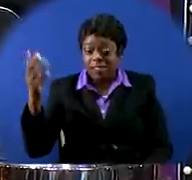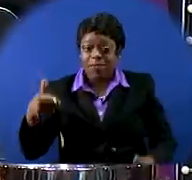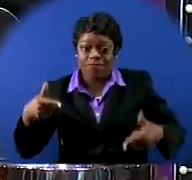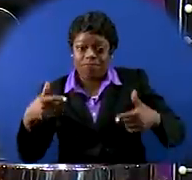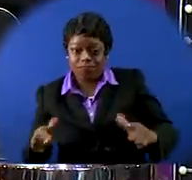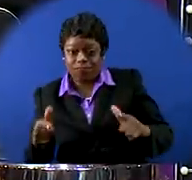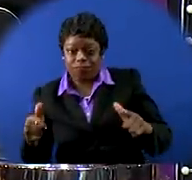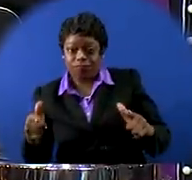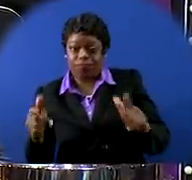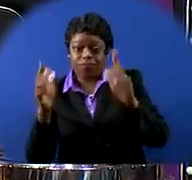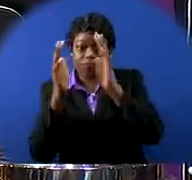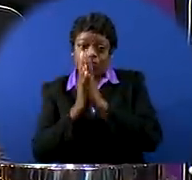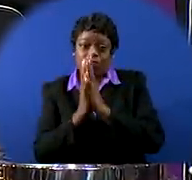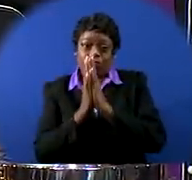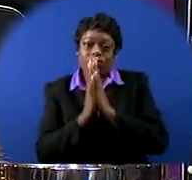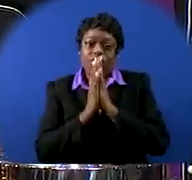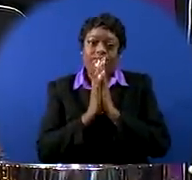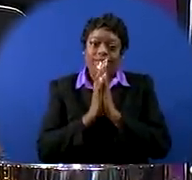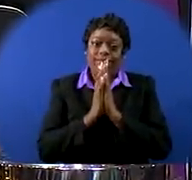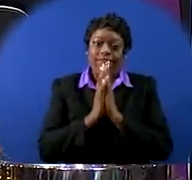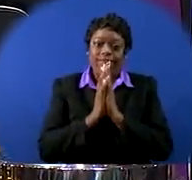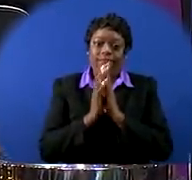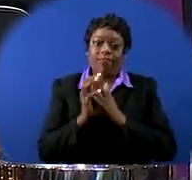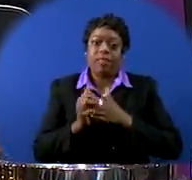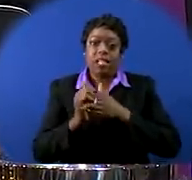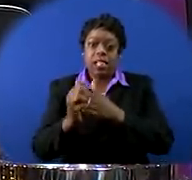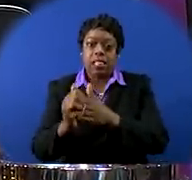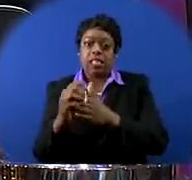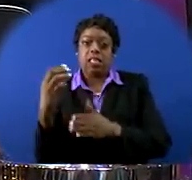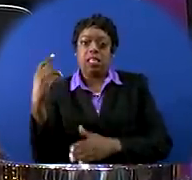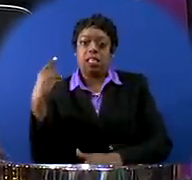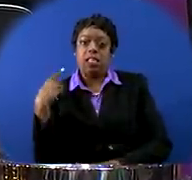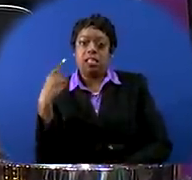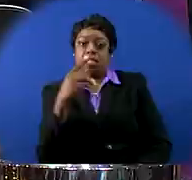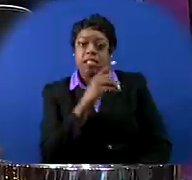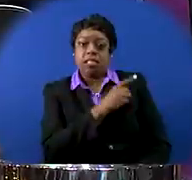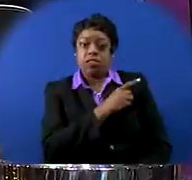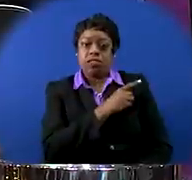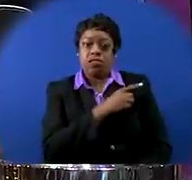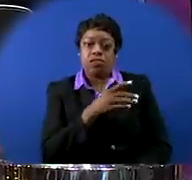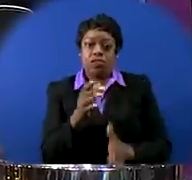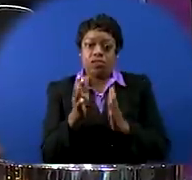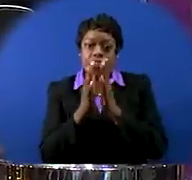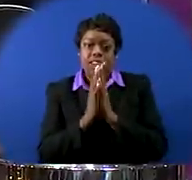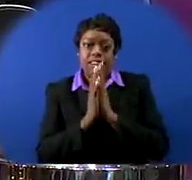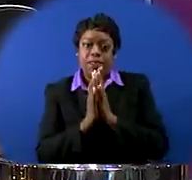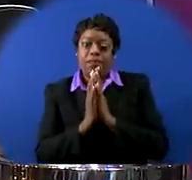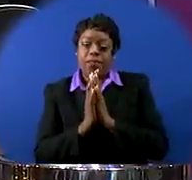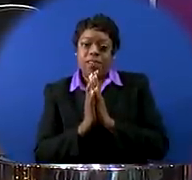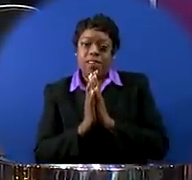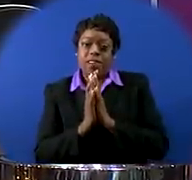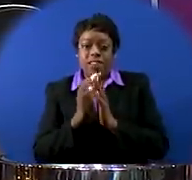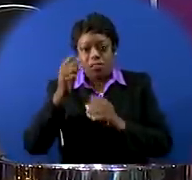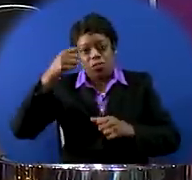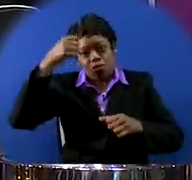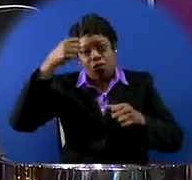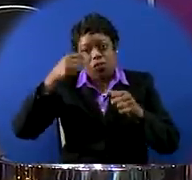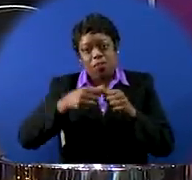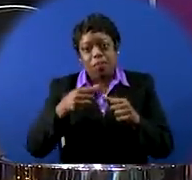consecrate these gifts through the prayer of our chairman, Deacon Hicks. And as he prays, we